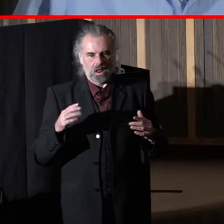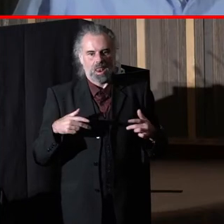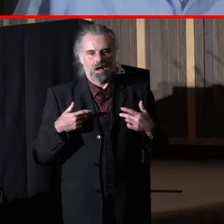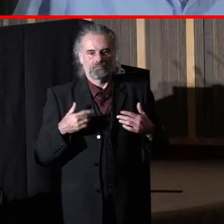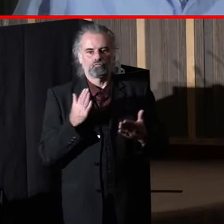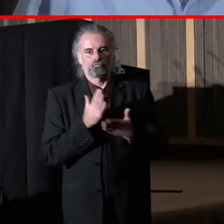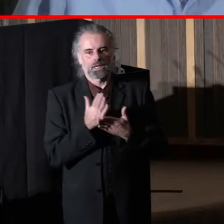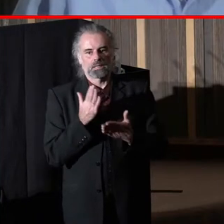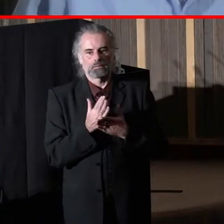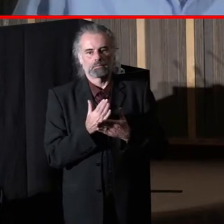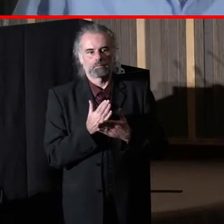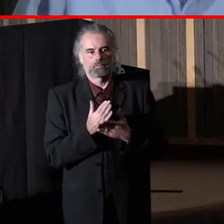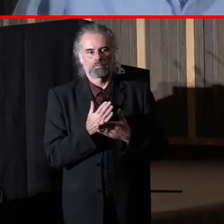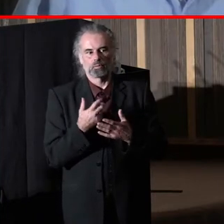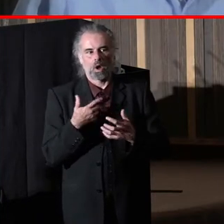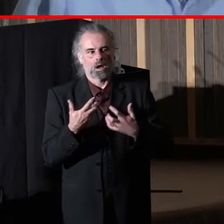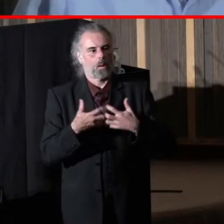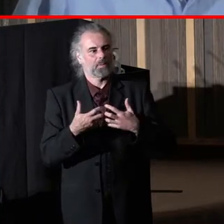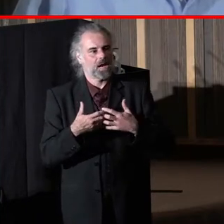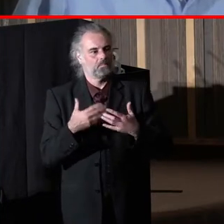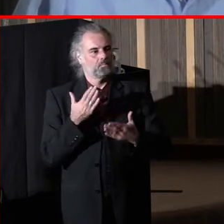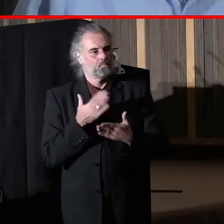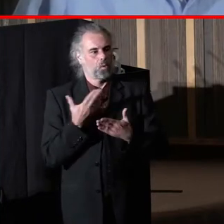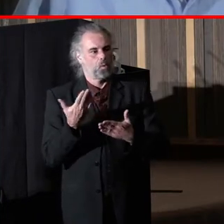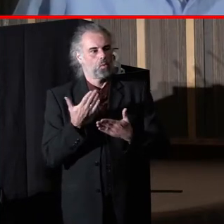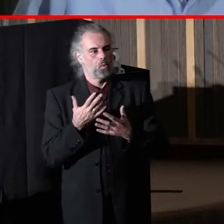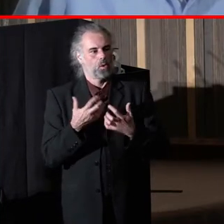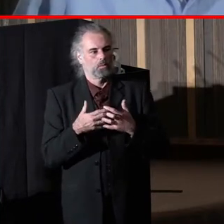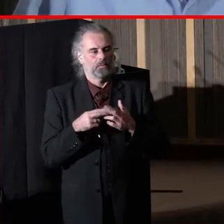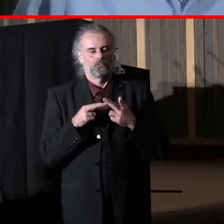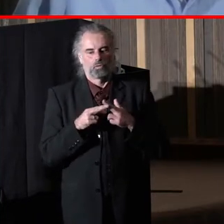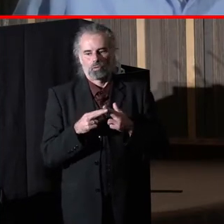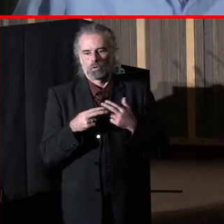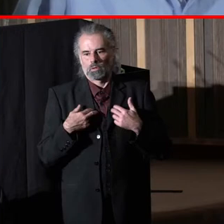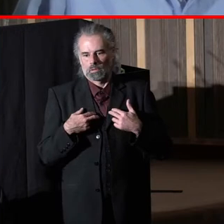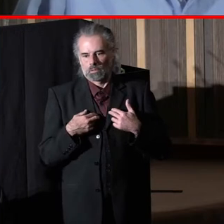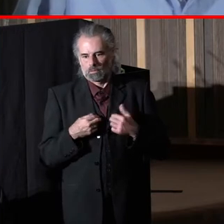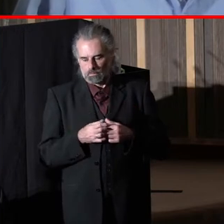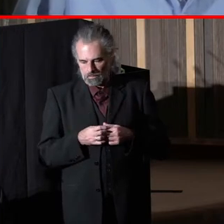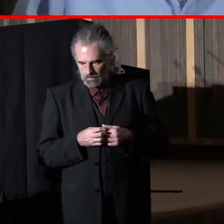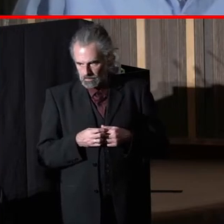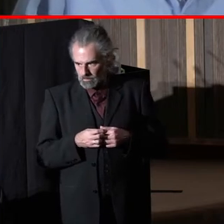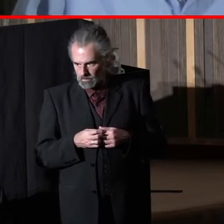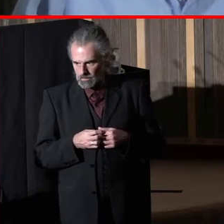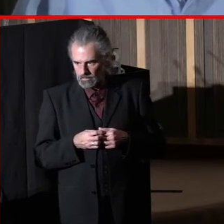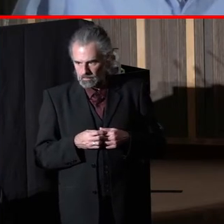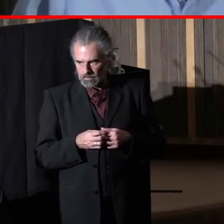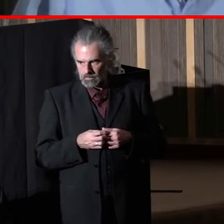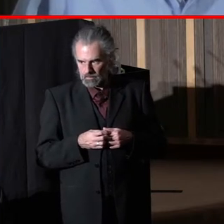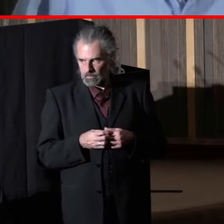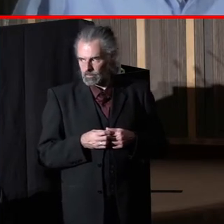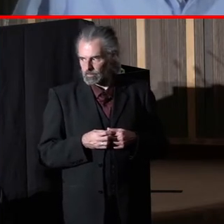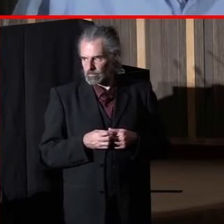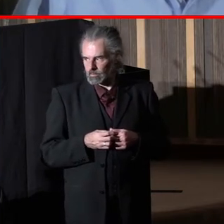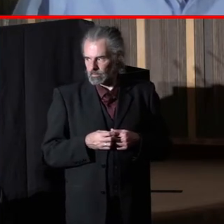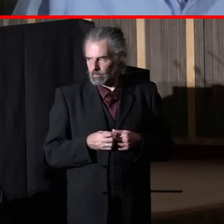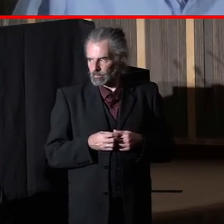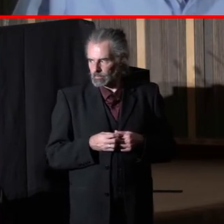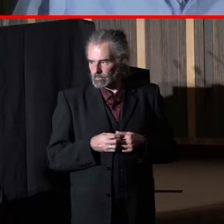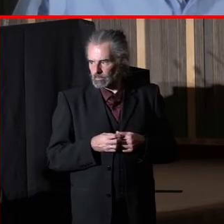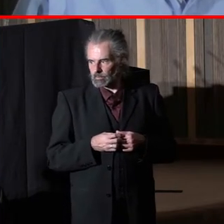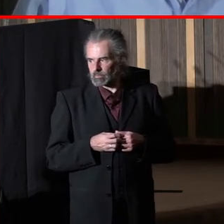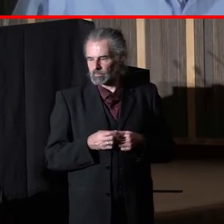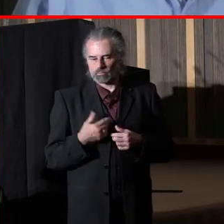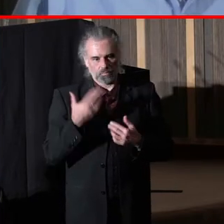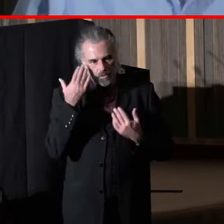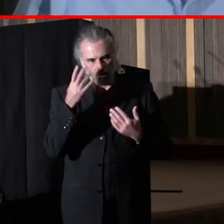And that's why life is complicated. So we definitely, if we don't know, we ask our